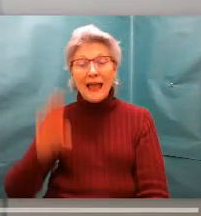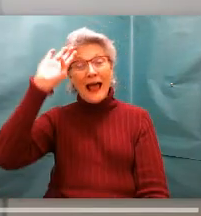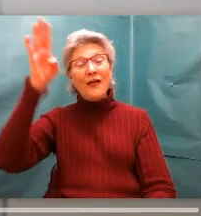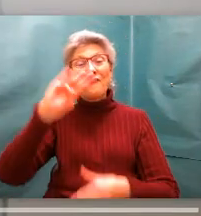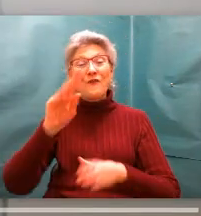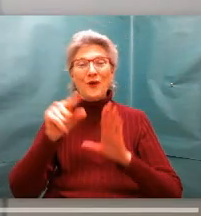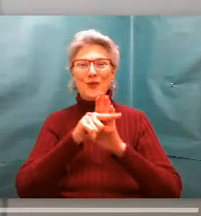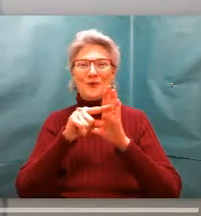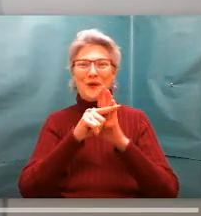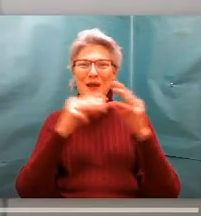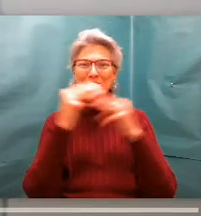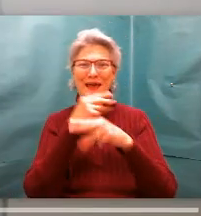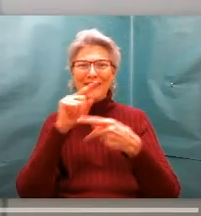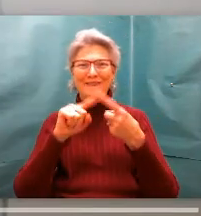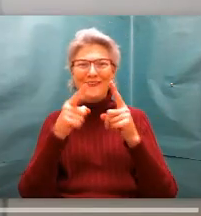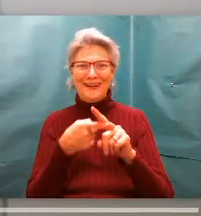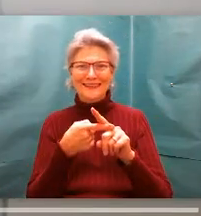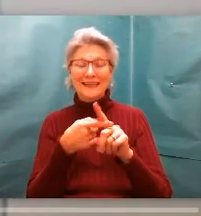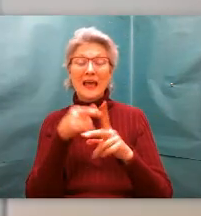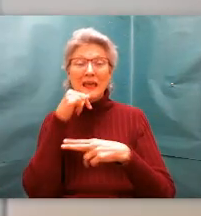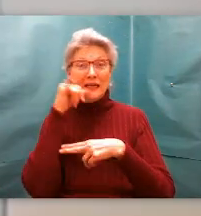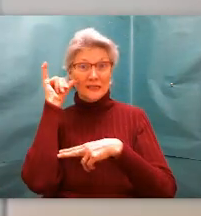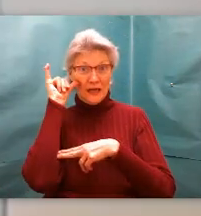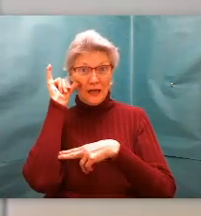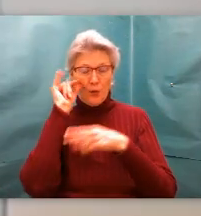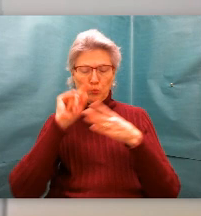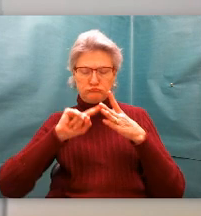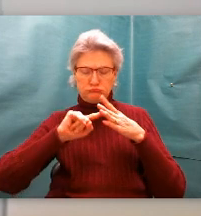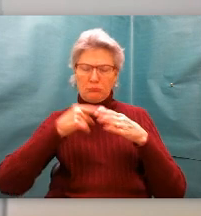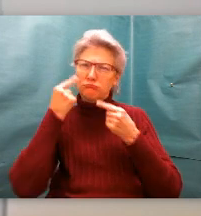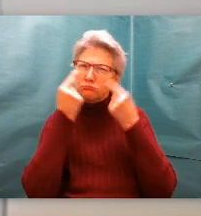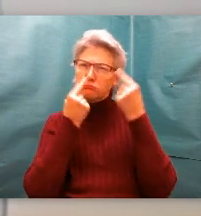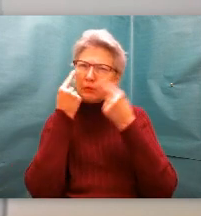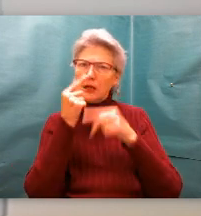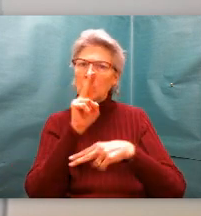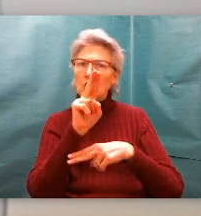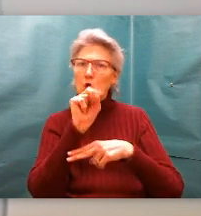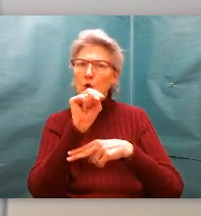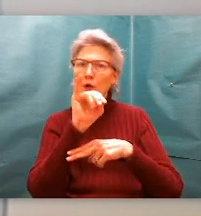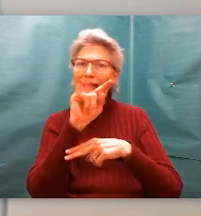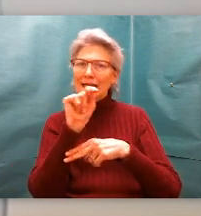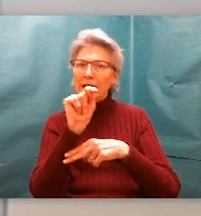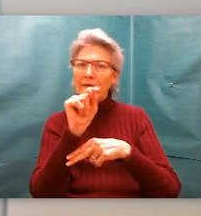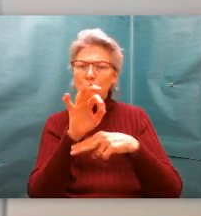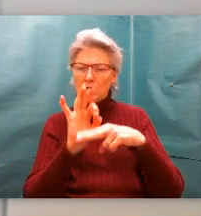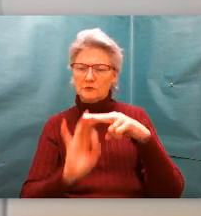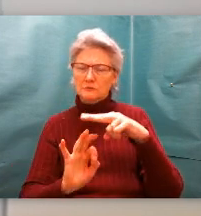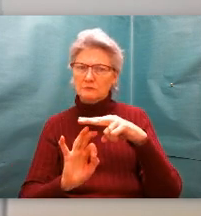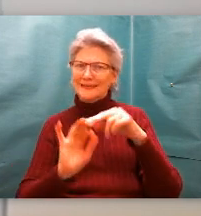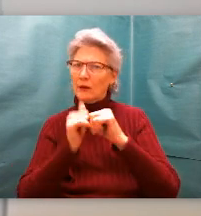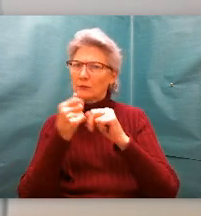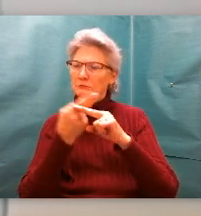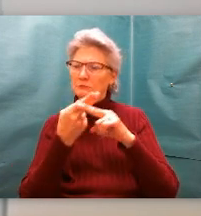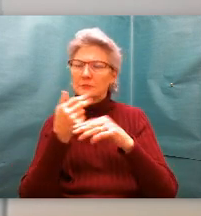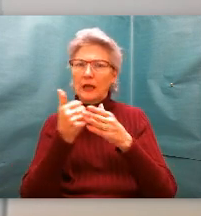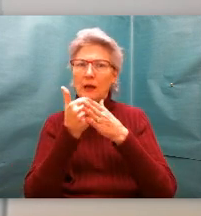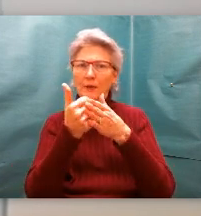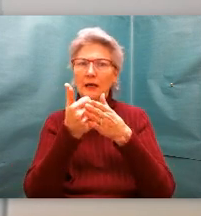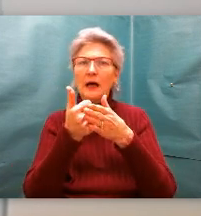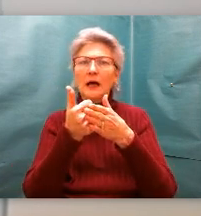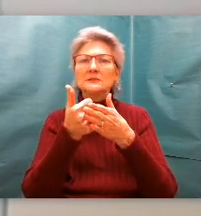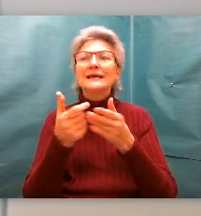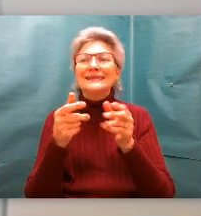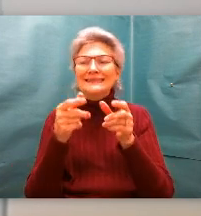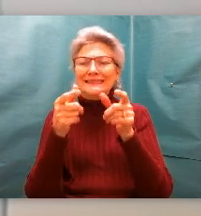Hello, fourth grade math friends. Yesterday we started thinking about unit fractions and how we can use those to help us decompose